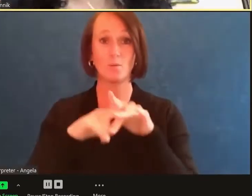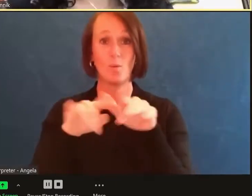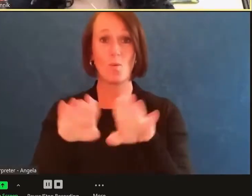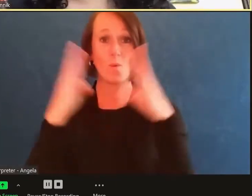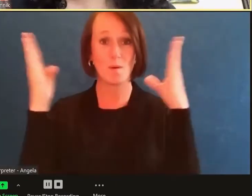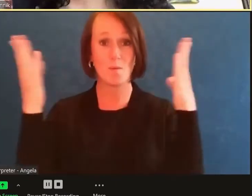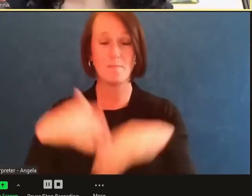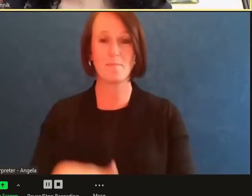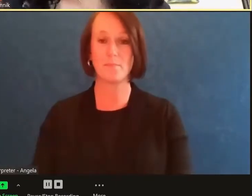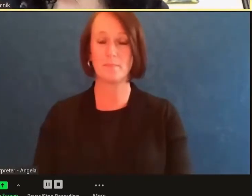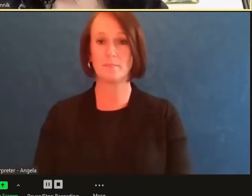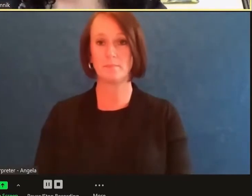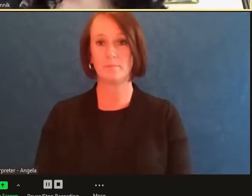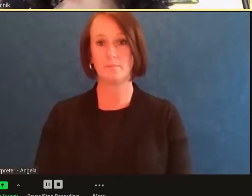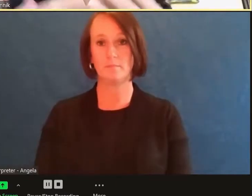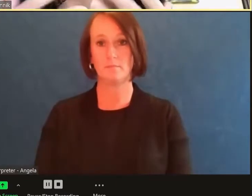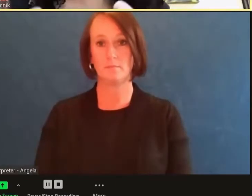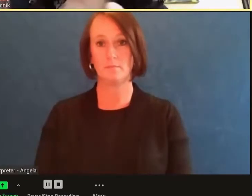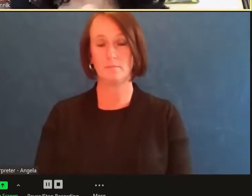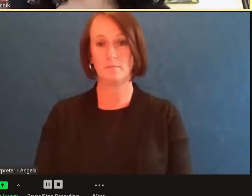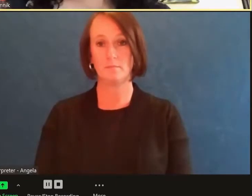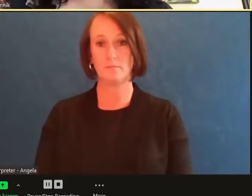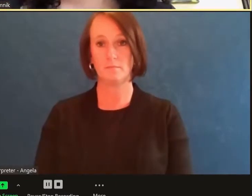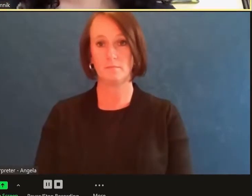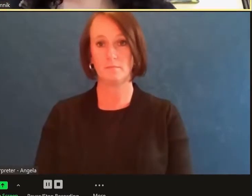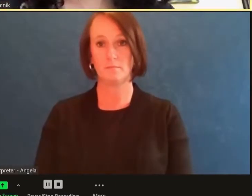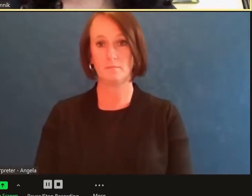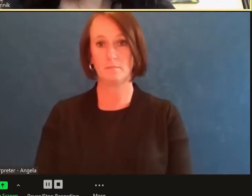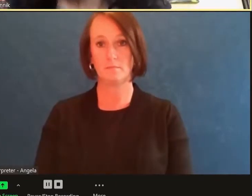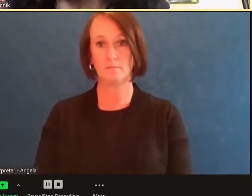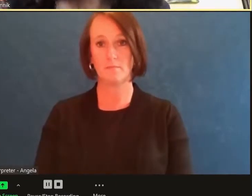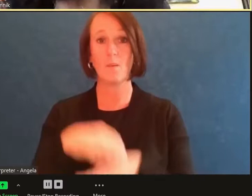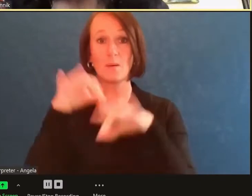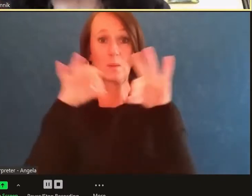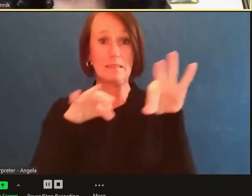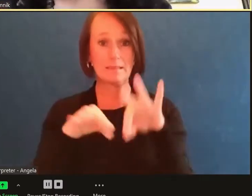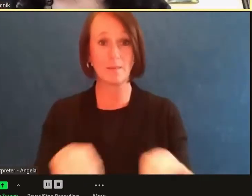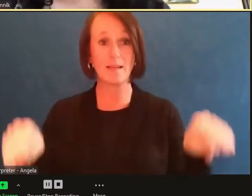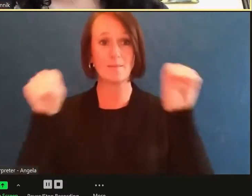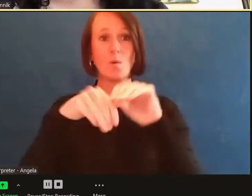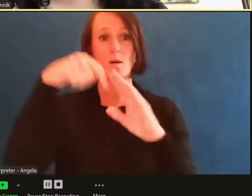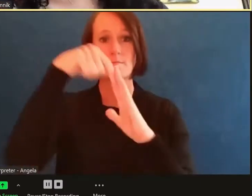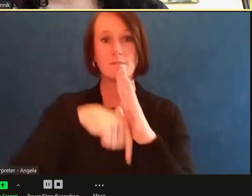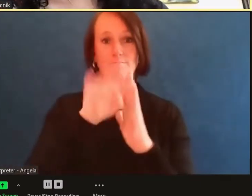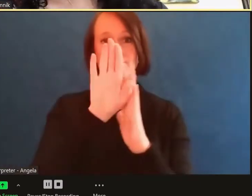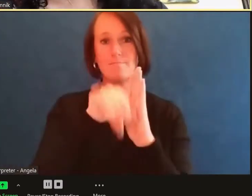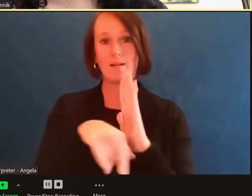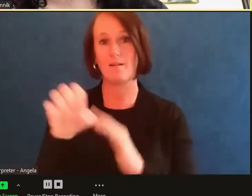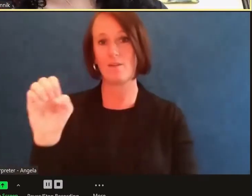little bit, a few other details about Eric, if you don't mind. I